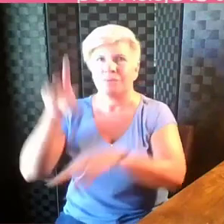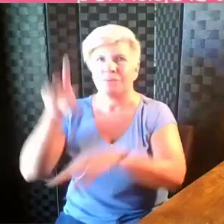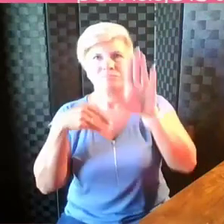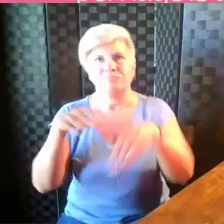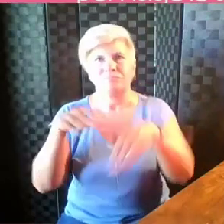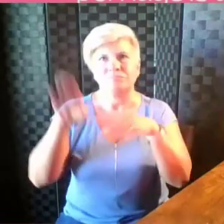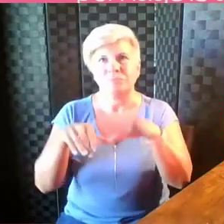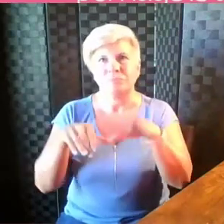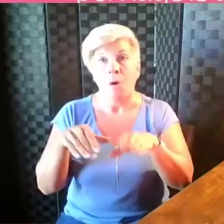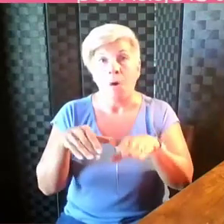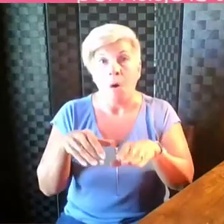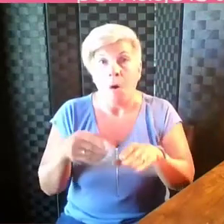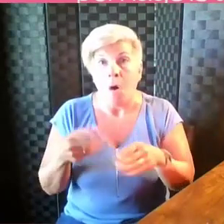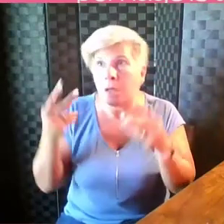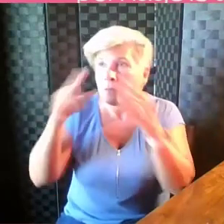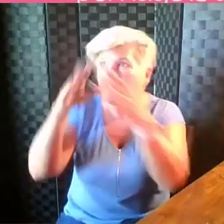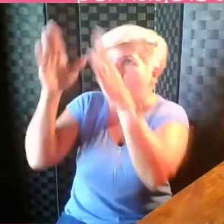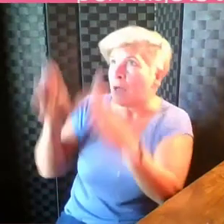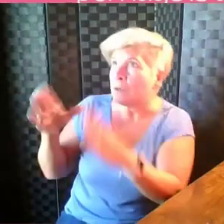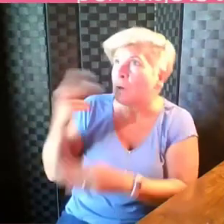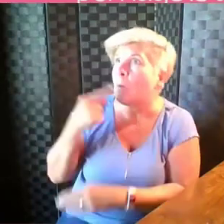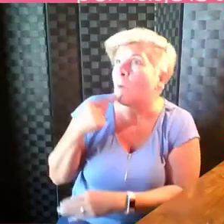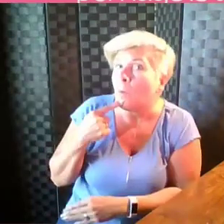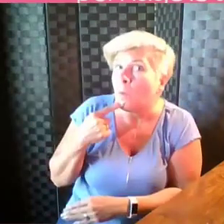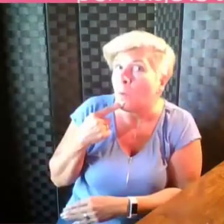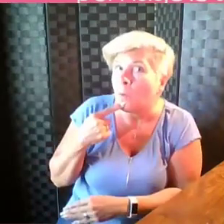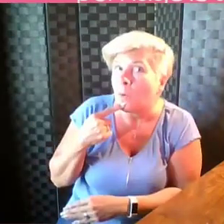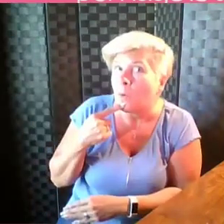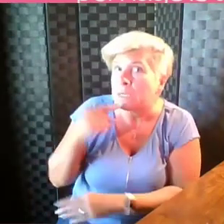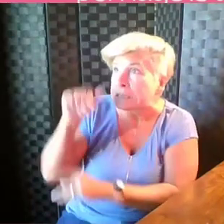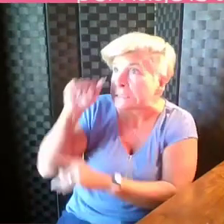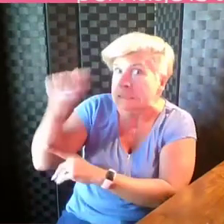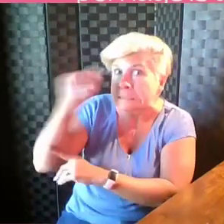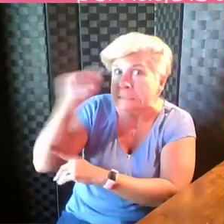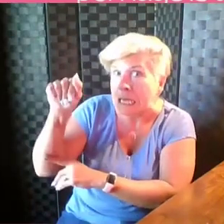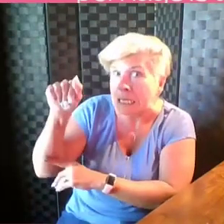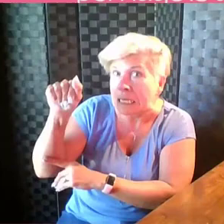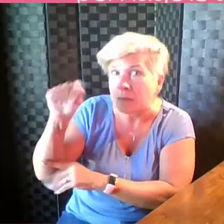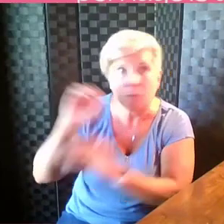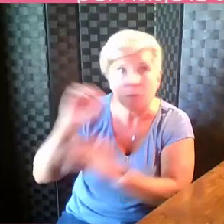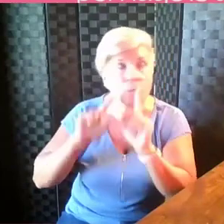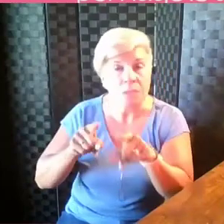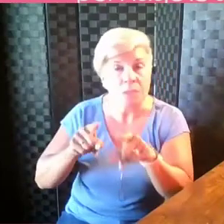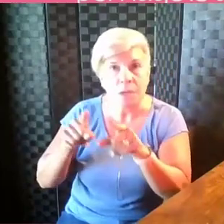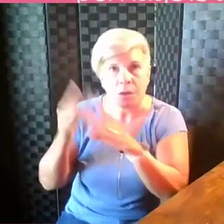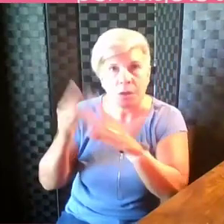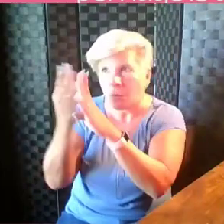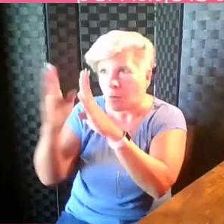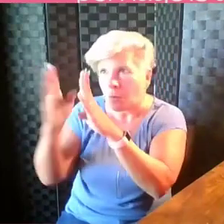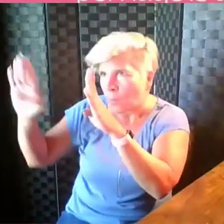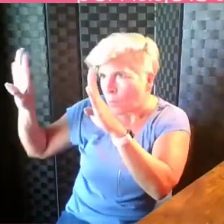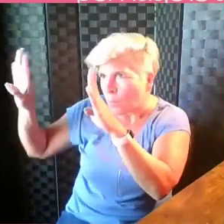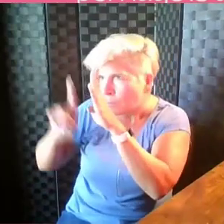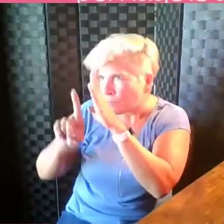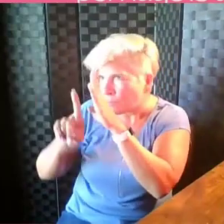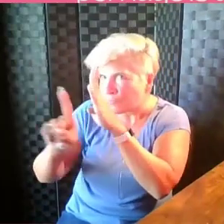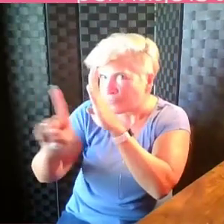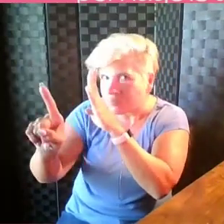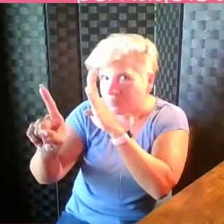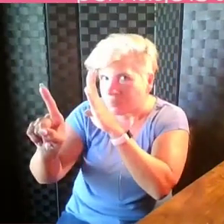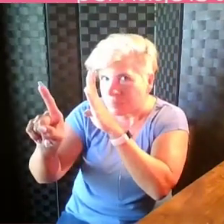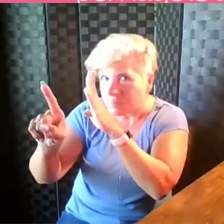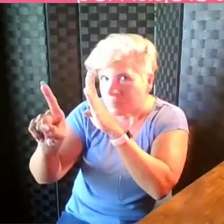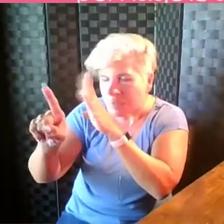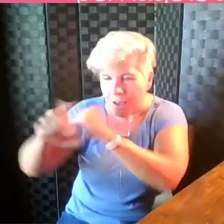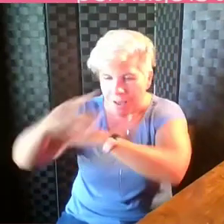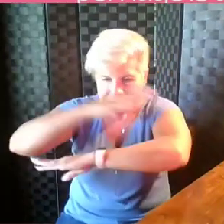upon a house. She knocked, and when no one answered, she walked on in. At the table in the kitchen, there